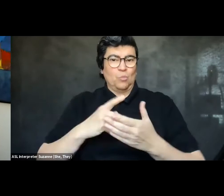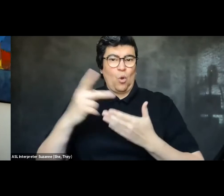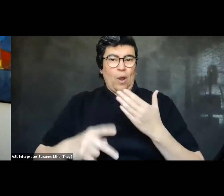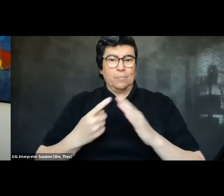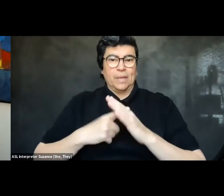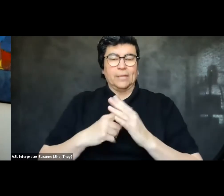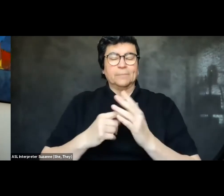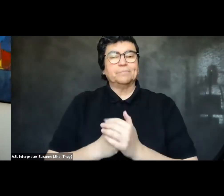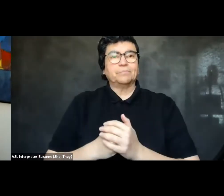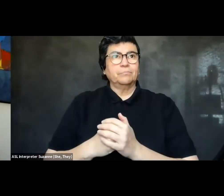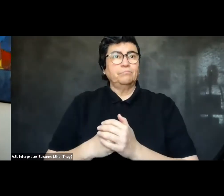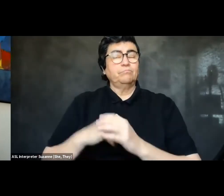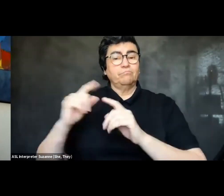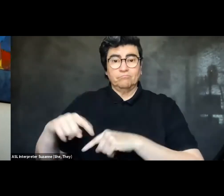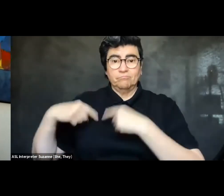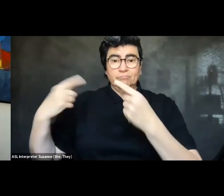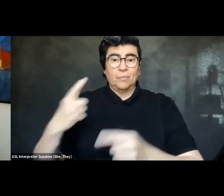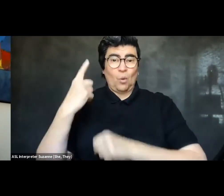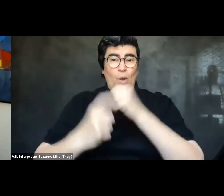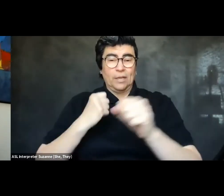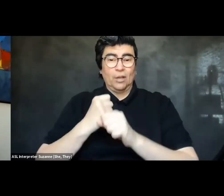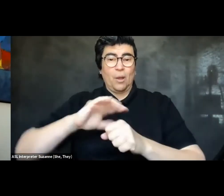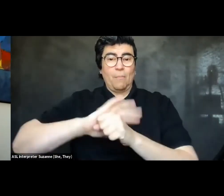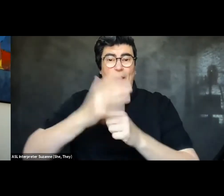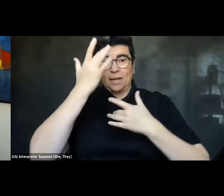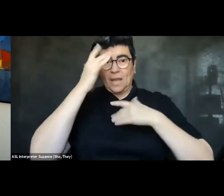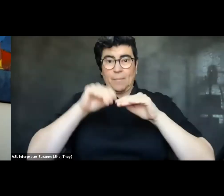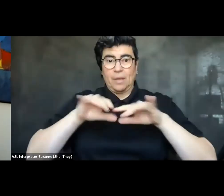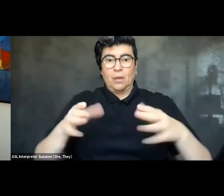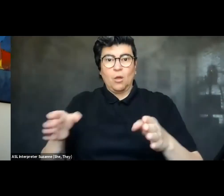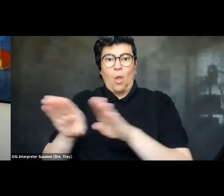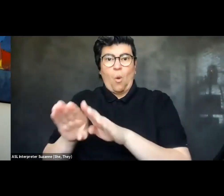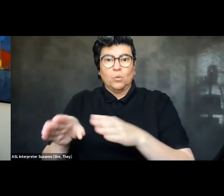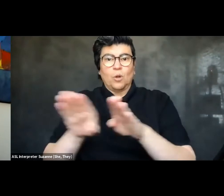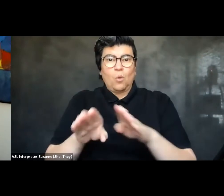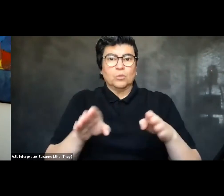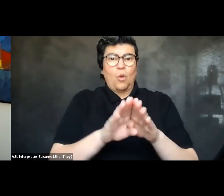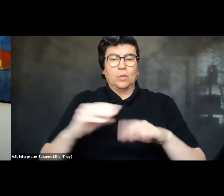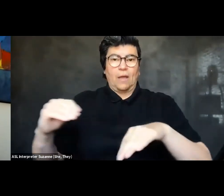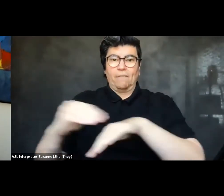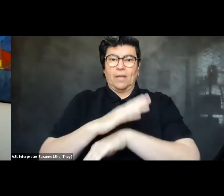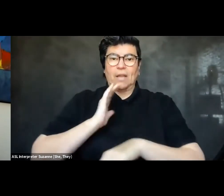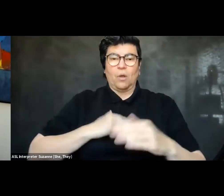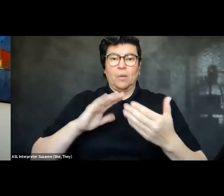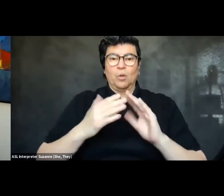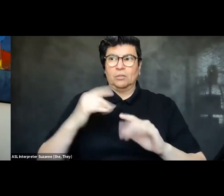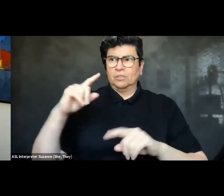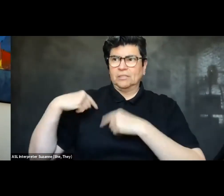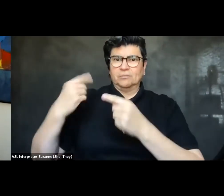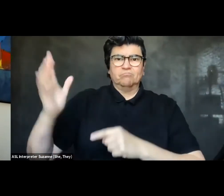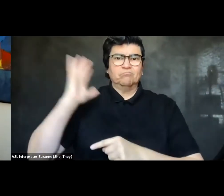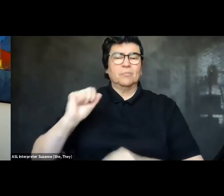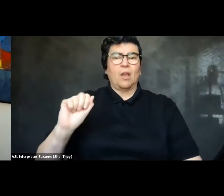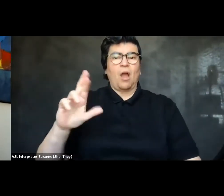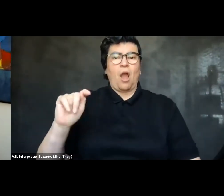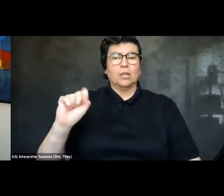It's been over a year since the pandemic-related closures began affecting our community. Since the early days of the pandemic, ArtsFund has been